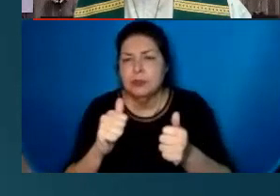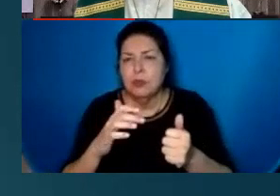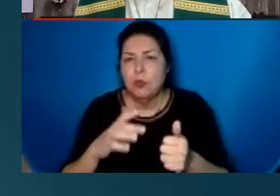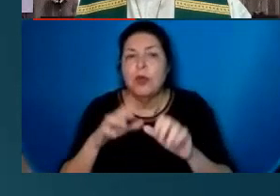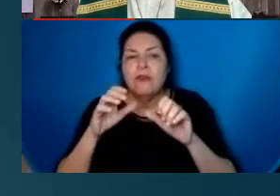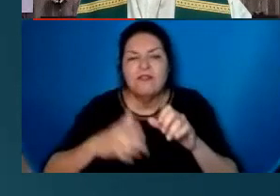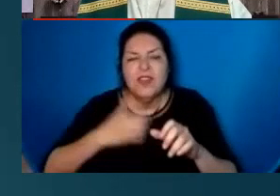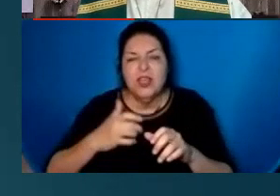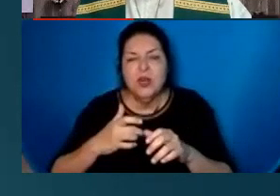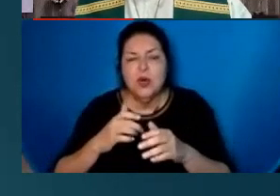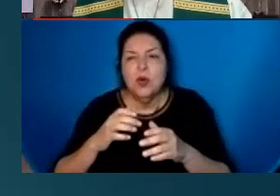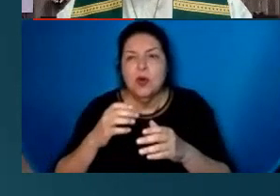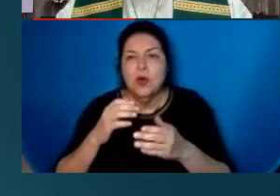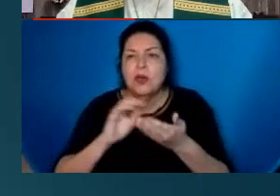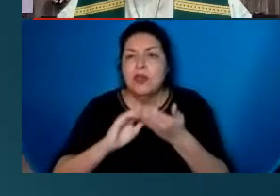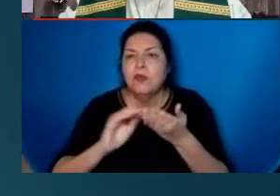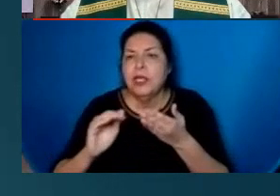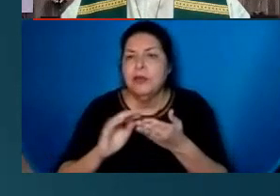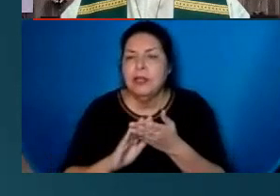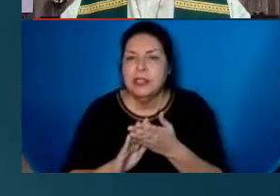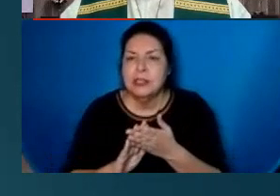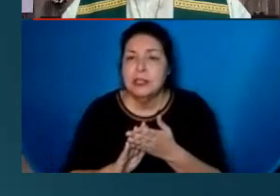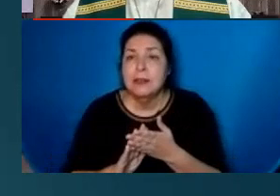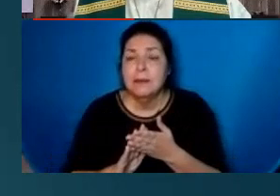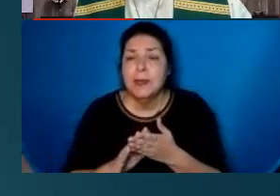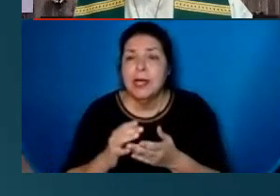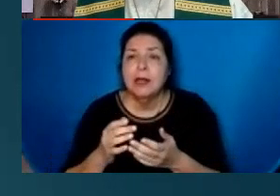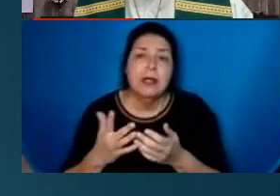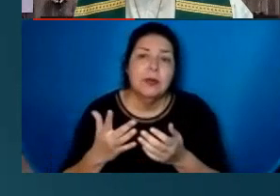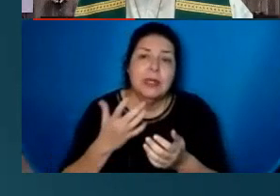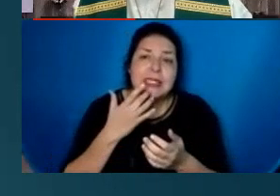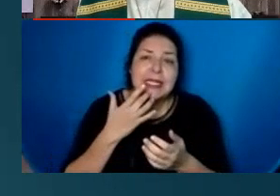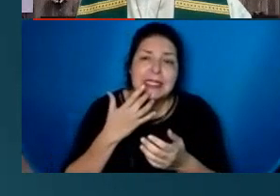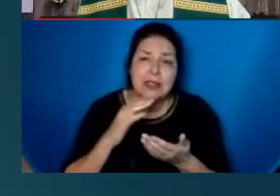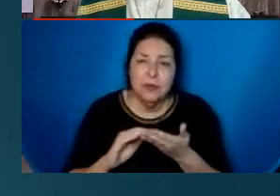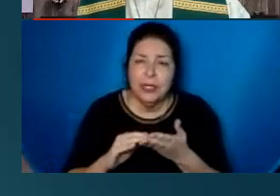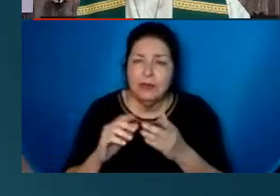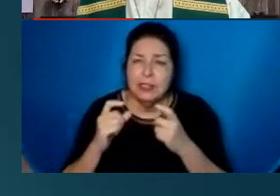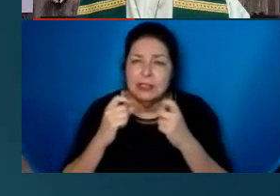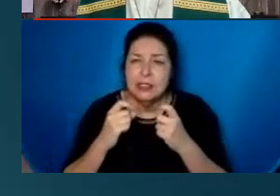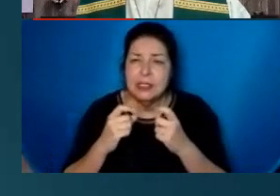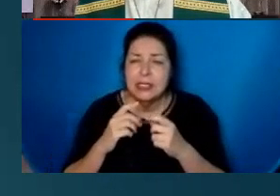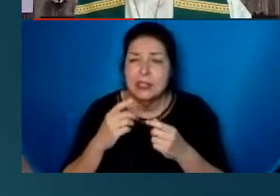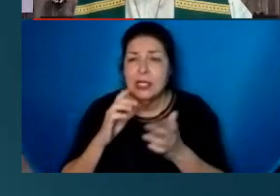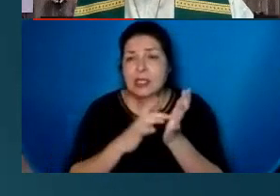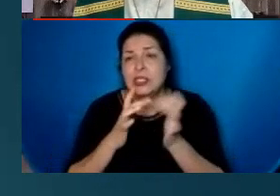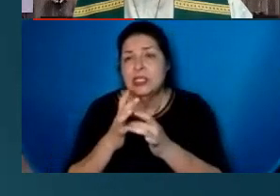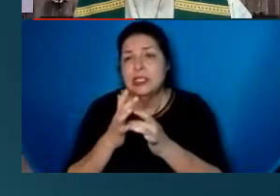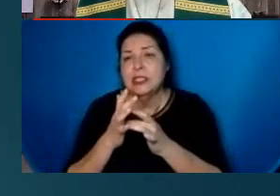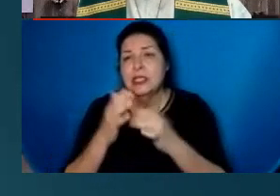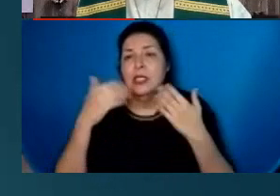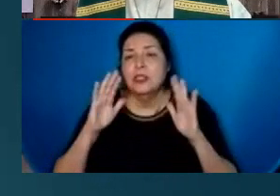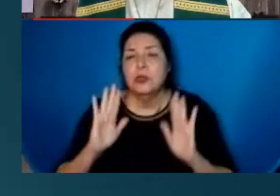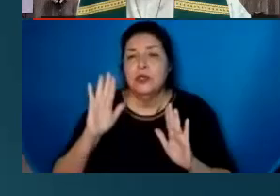absolution, we taste the forgiveness of sin as Jesus gives us his very body and blood in the bread